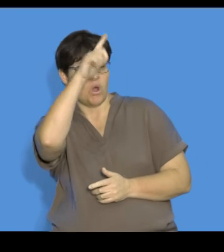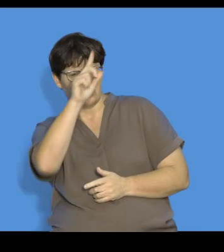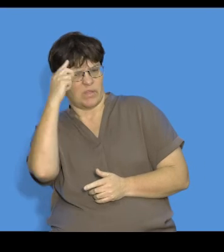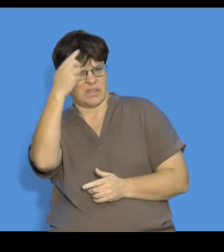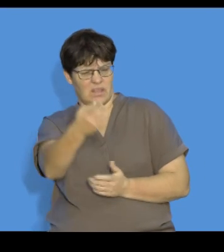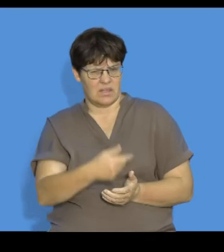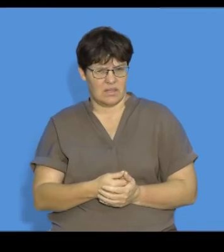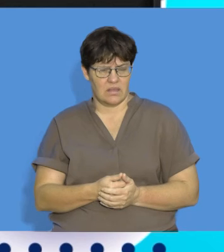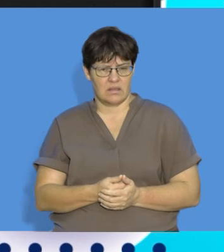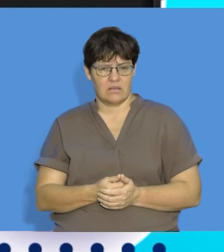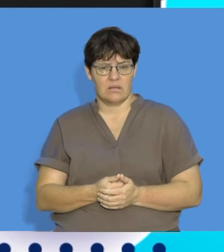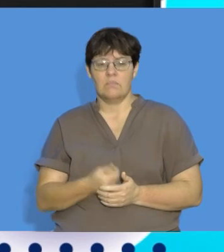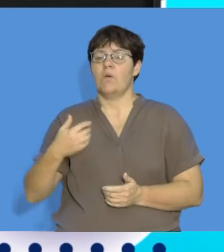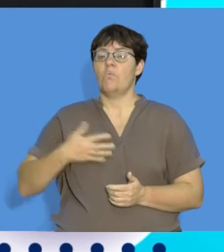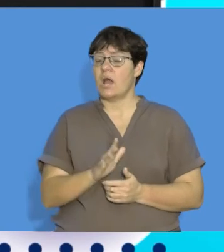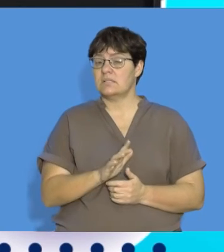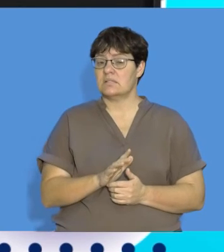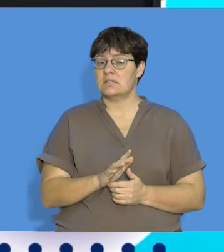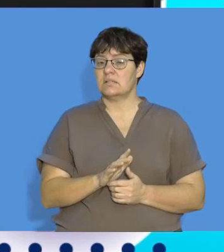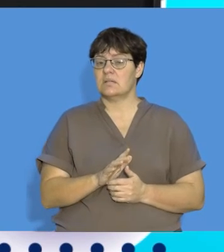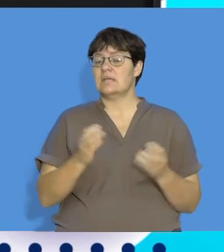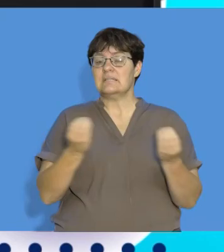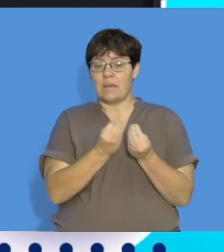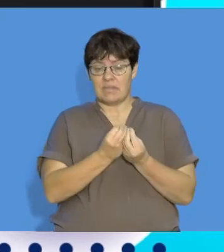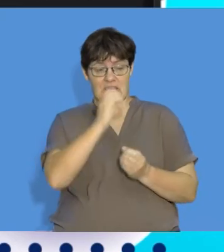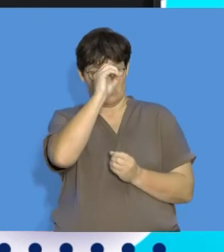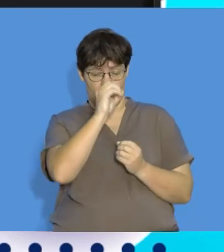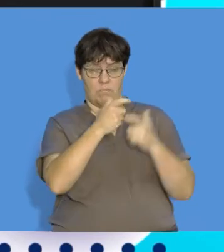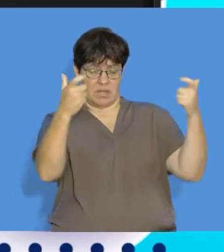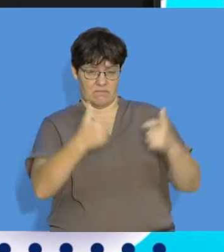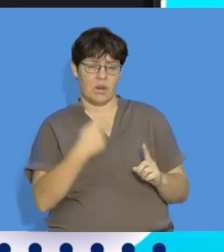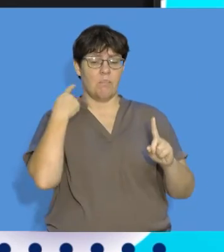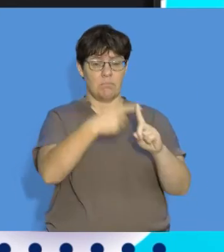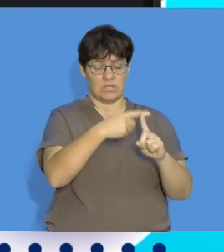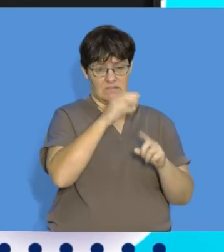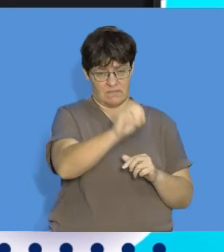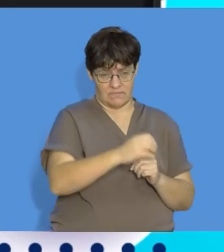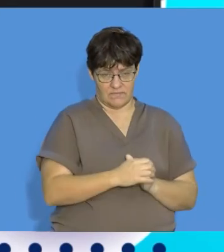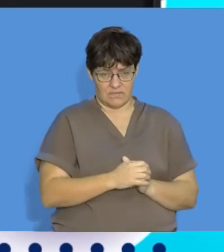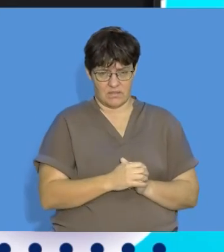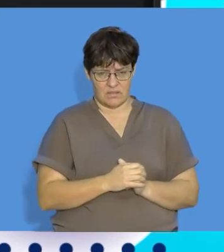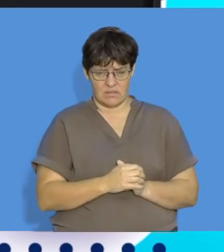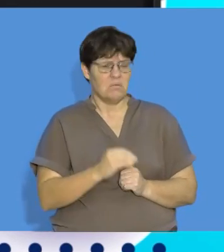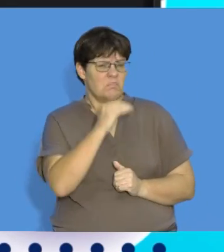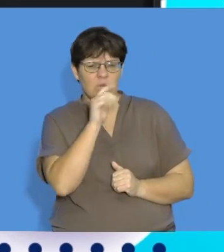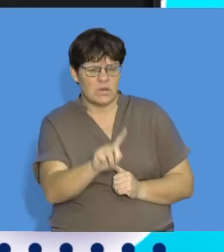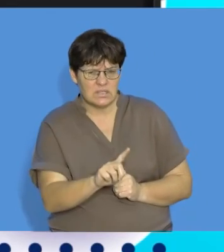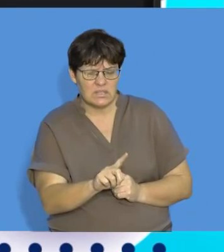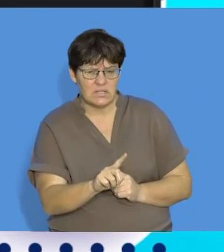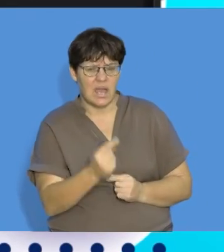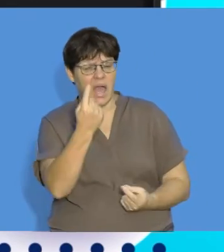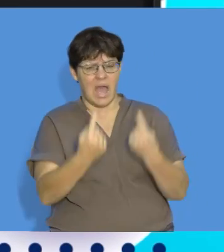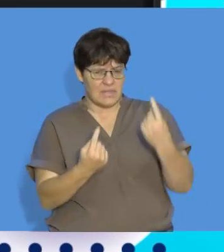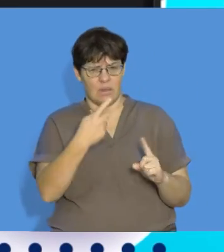logically think about this. I want to get something that is greater than 0, meaning positive. It means I must